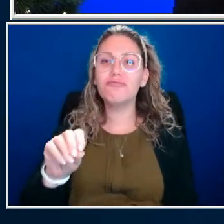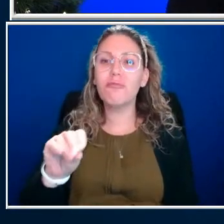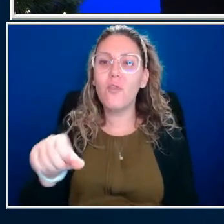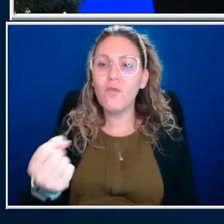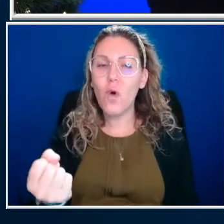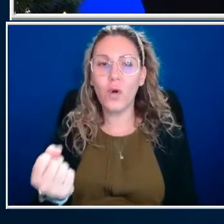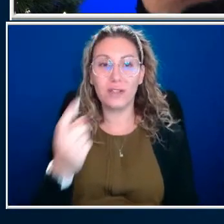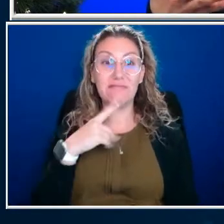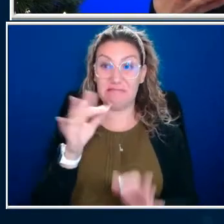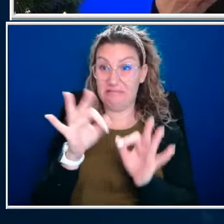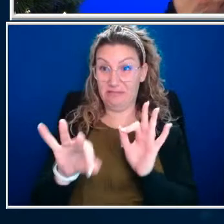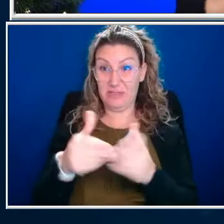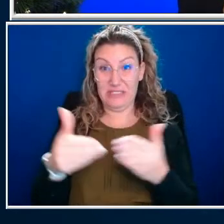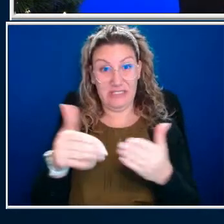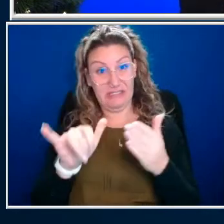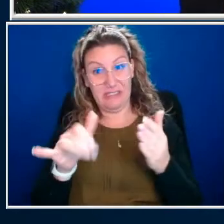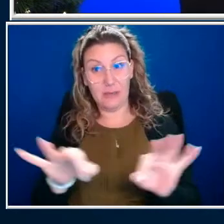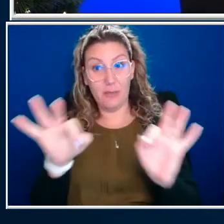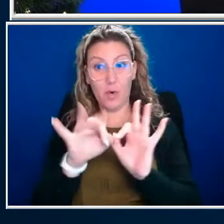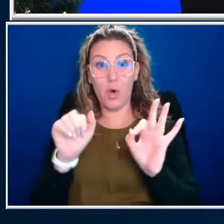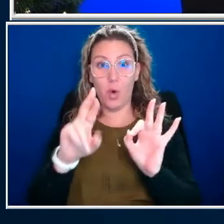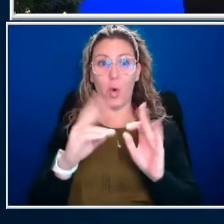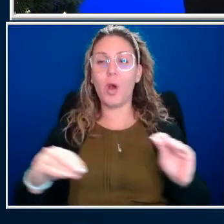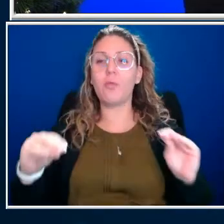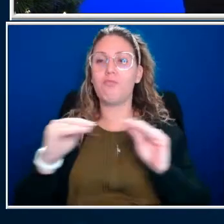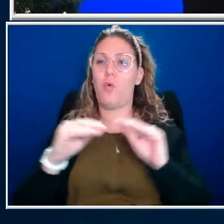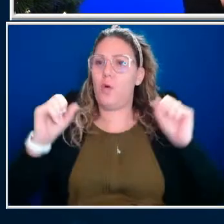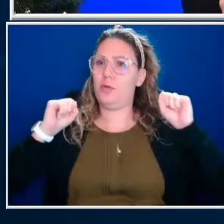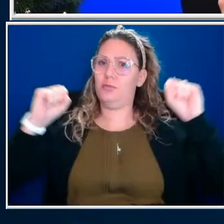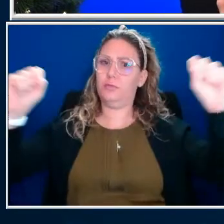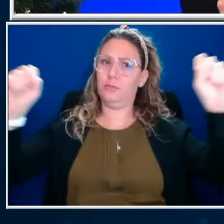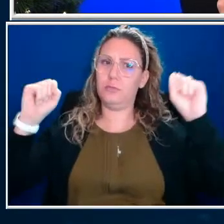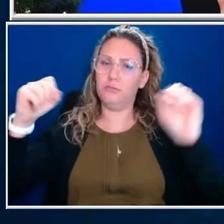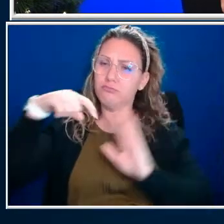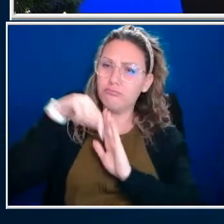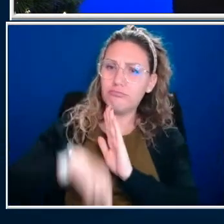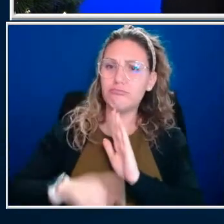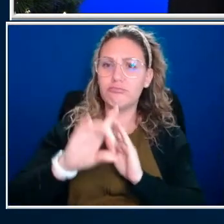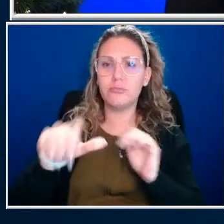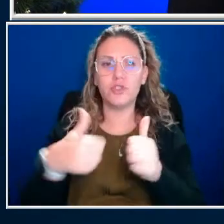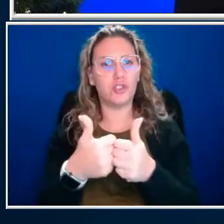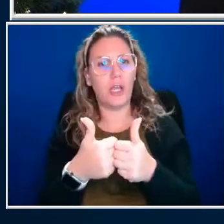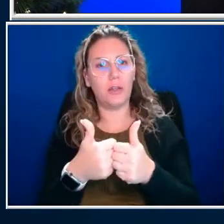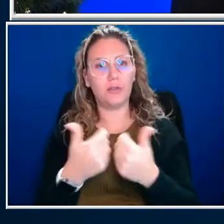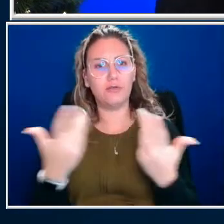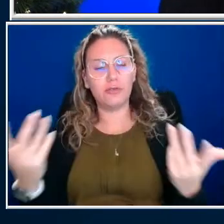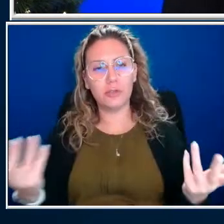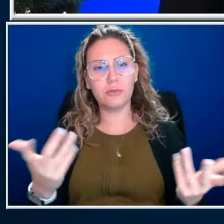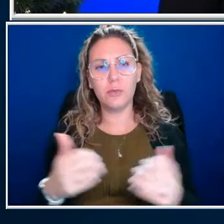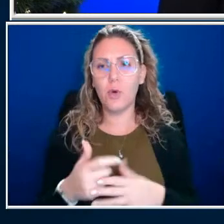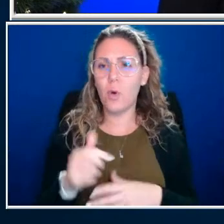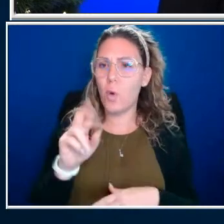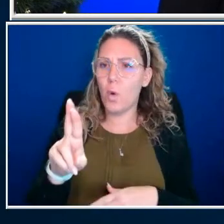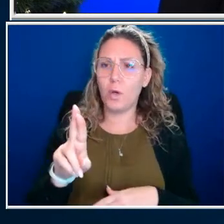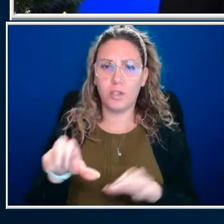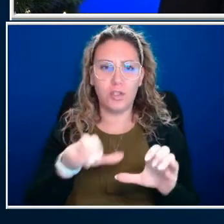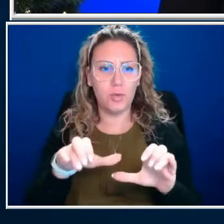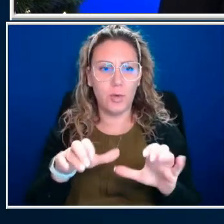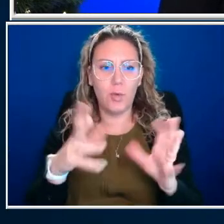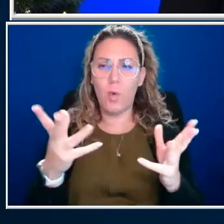or should we be doing something more strenuous, like maybe more challenging exercises, or should we just be doing what you've been showing